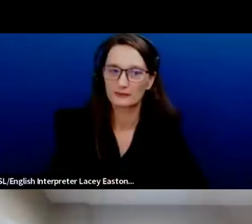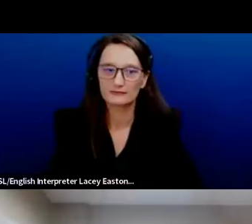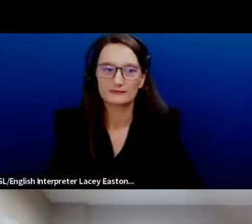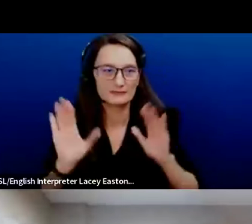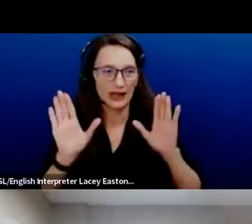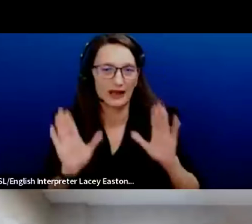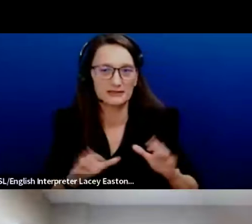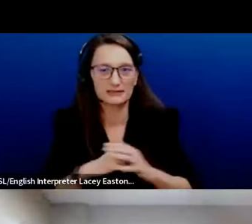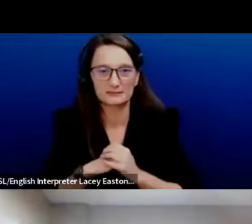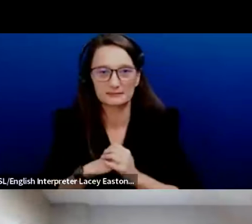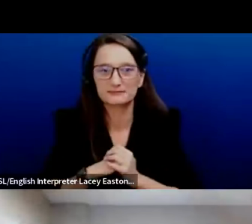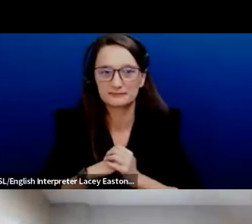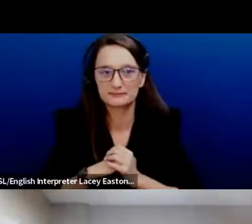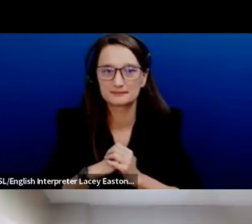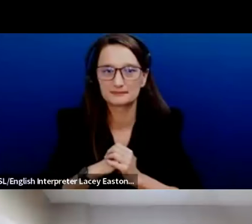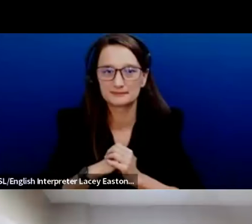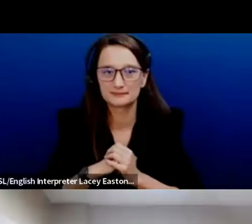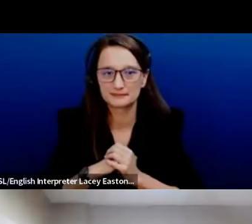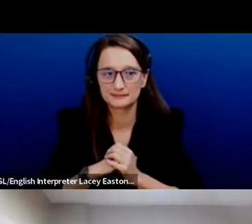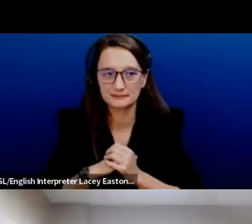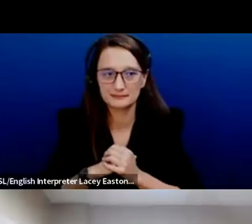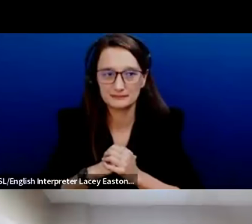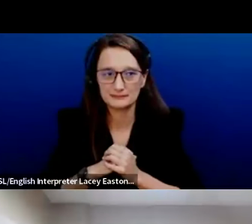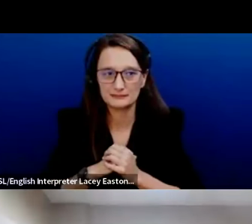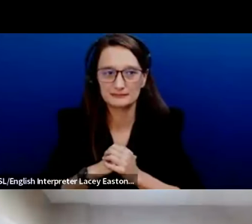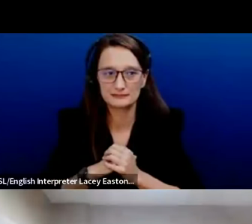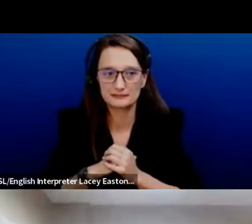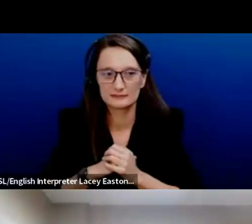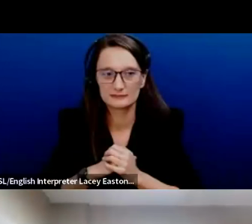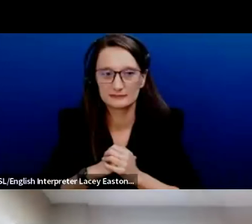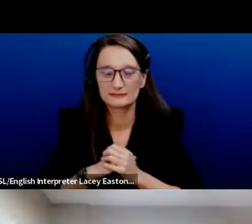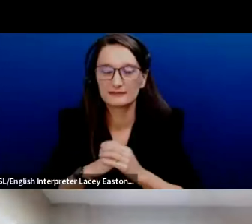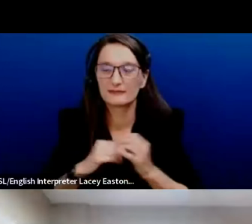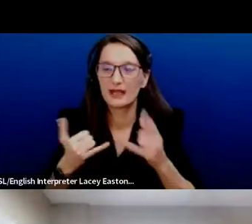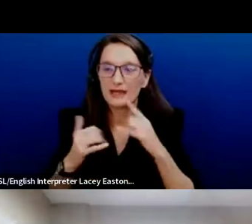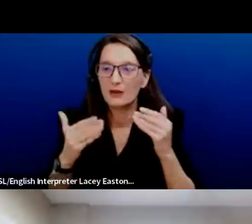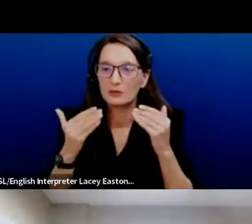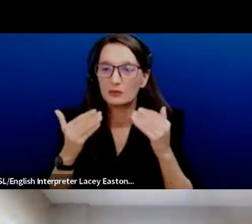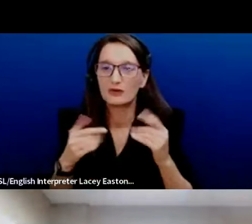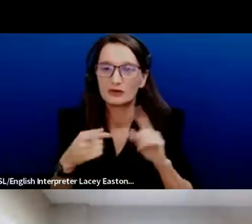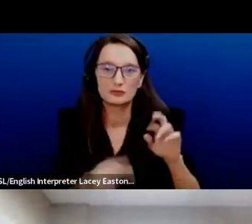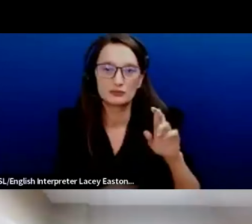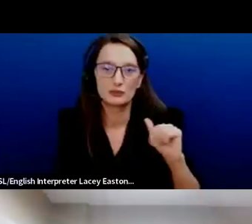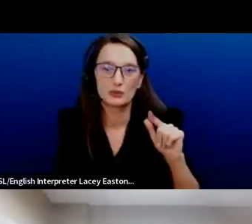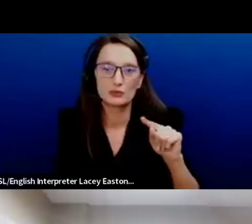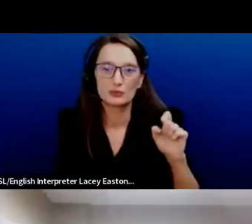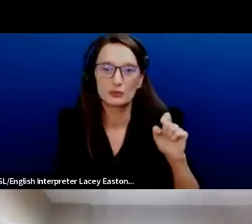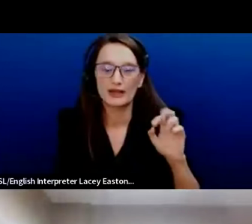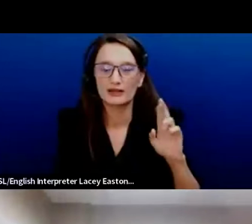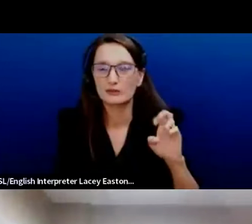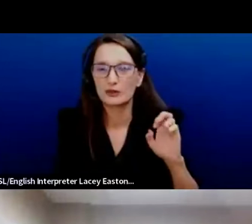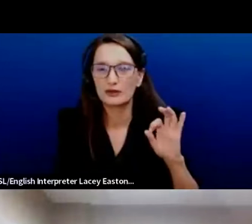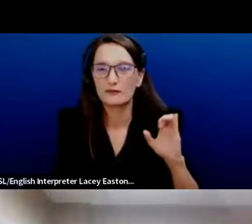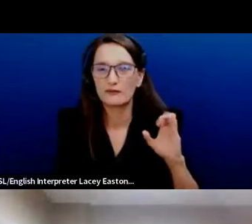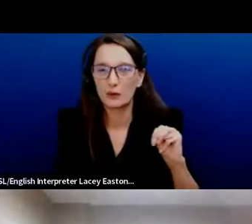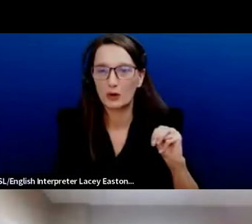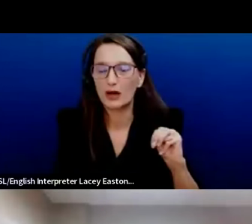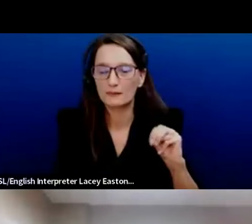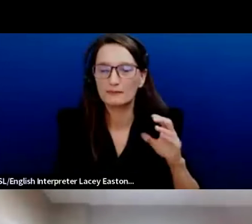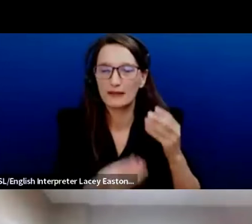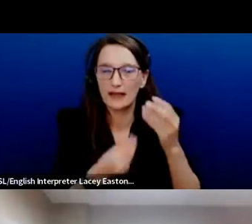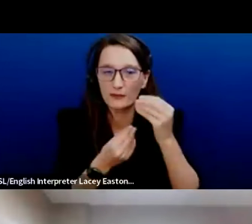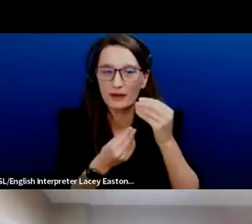you. I am going to move on to rate reform information and touch on the